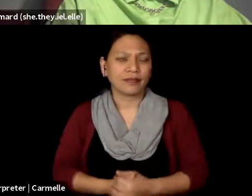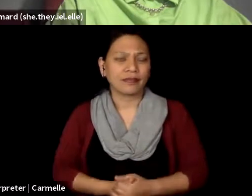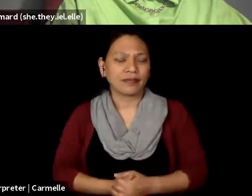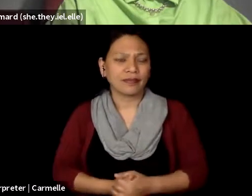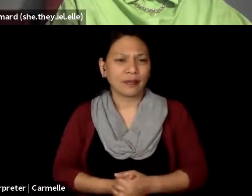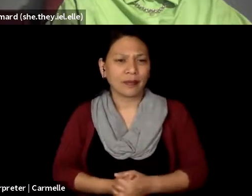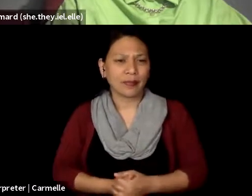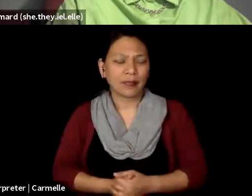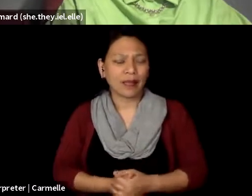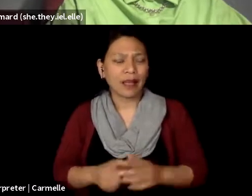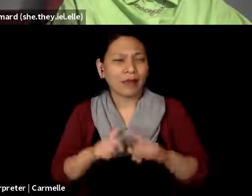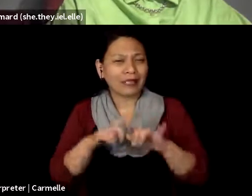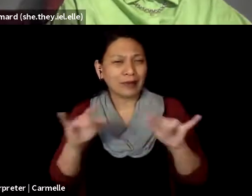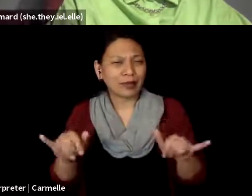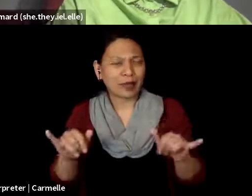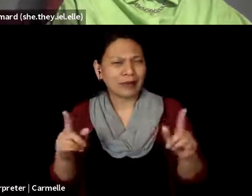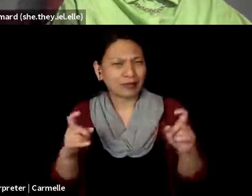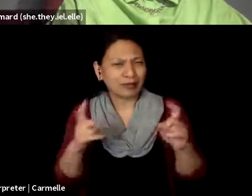But it's tricky because